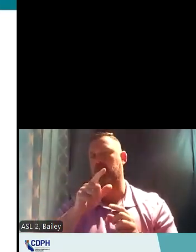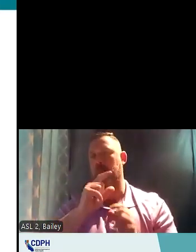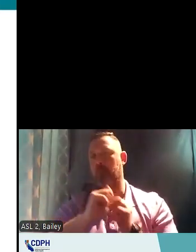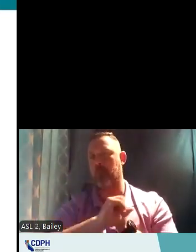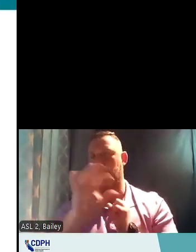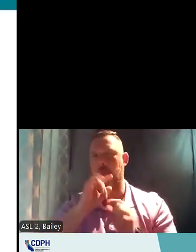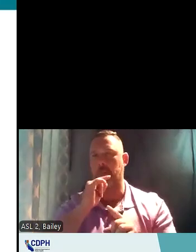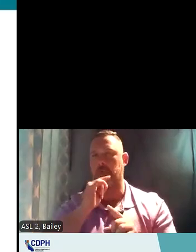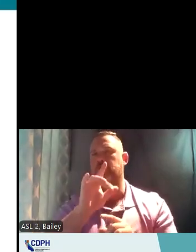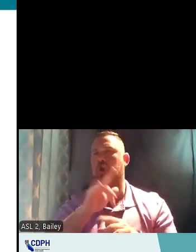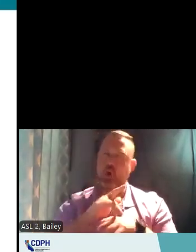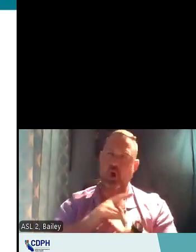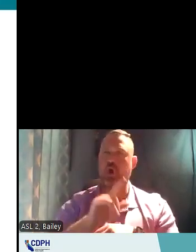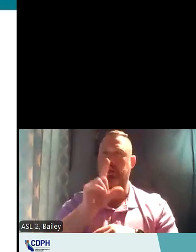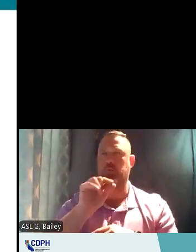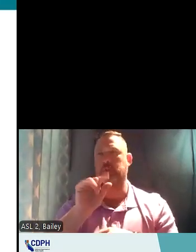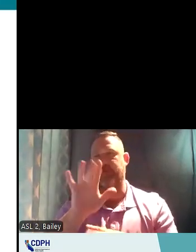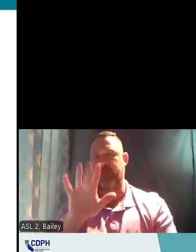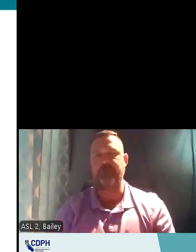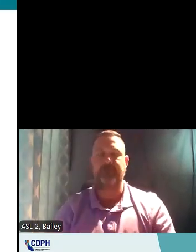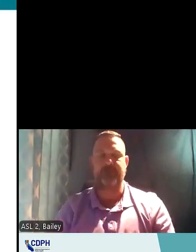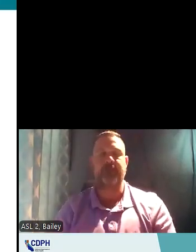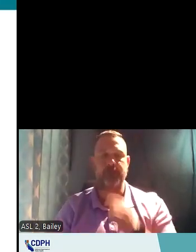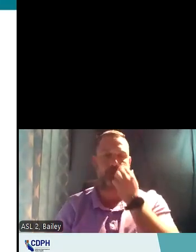2025. Next slide, please.